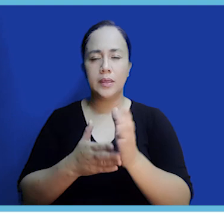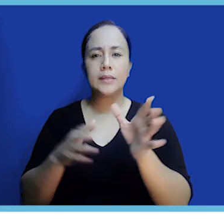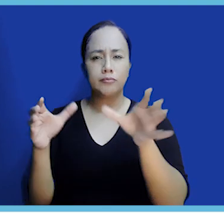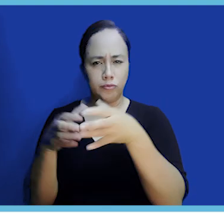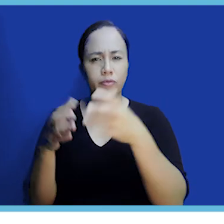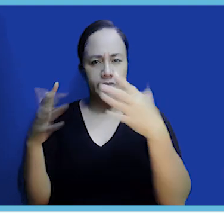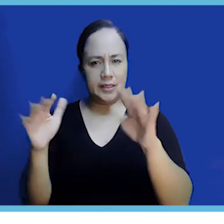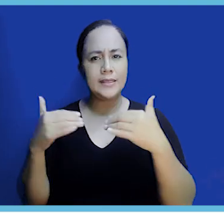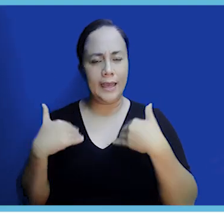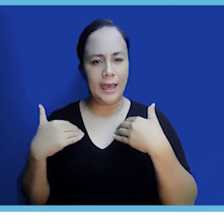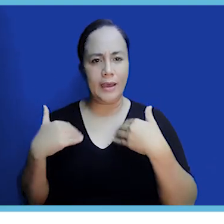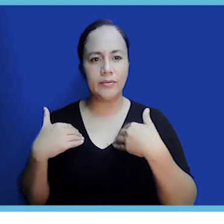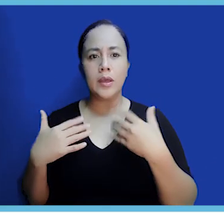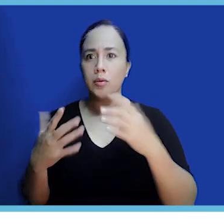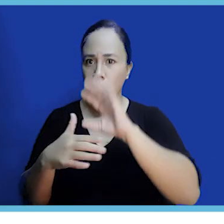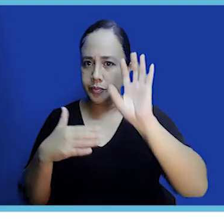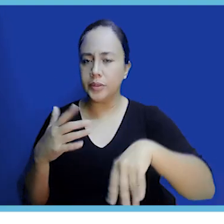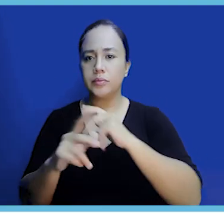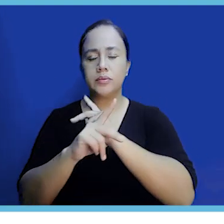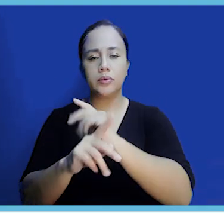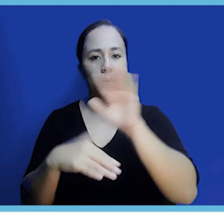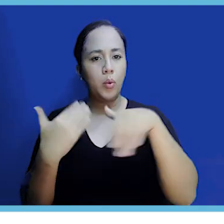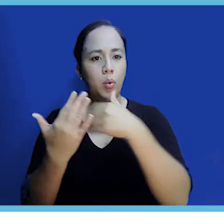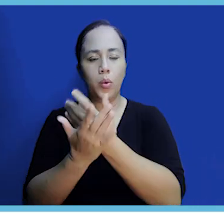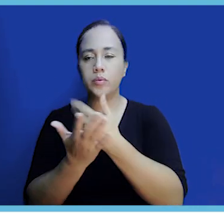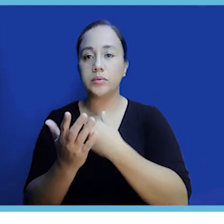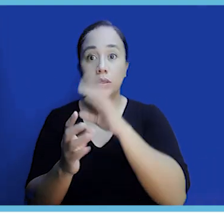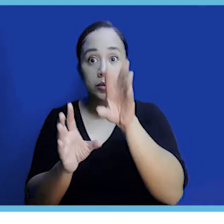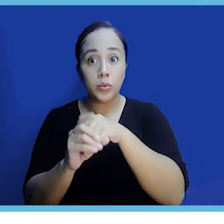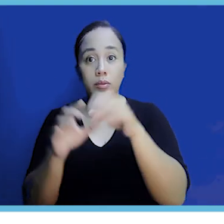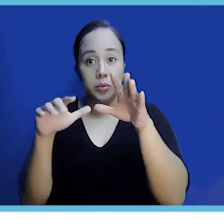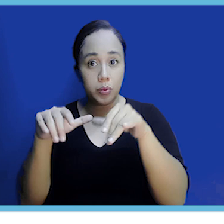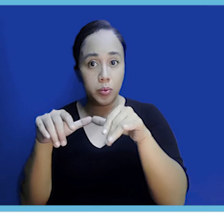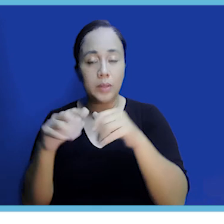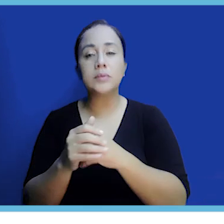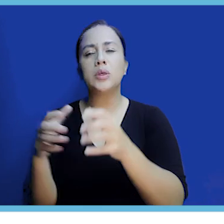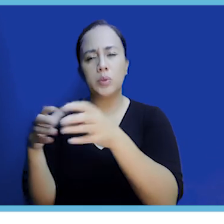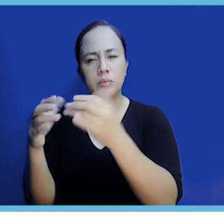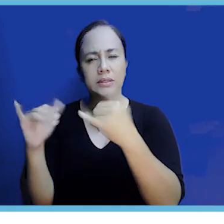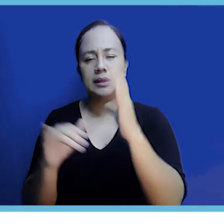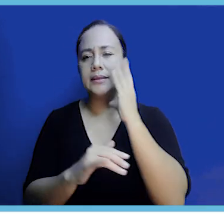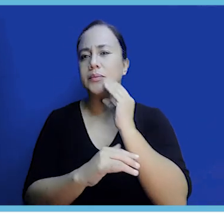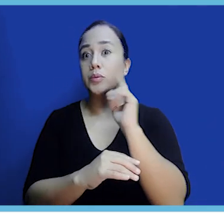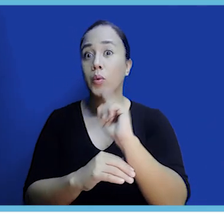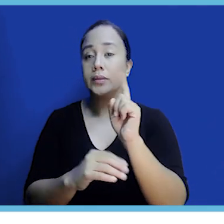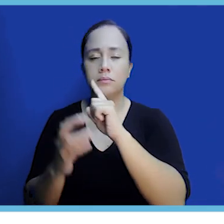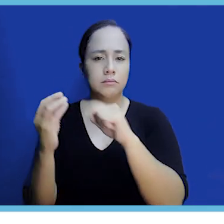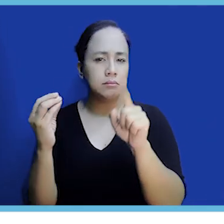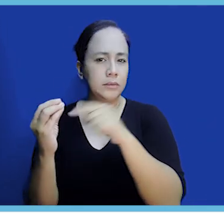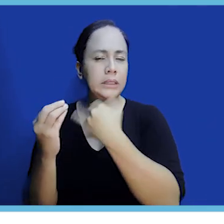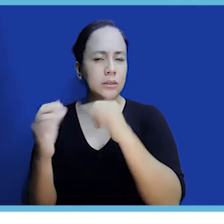rights conventions already exist and have a blanket protection for everyone, including those with disabilities, the sector still